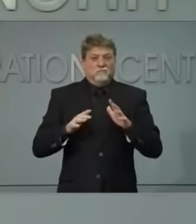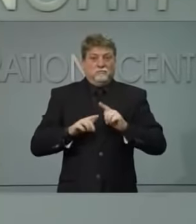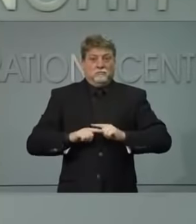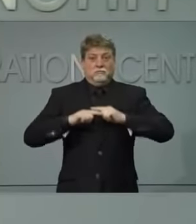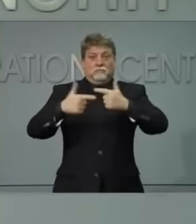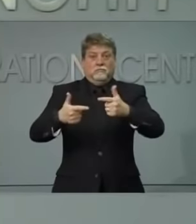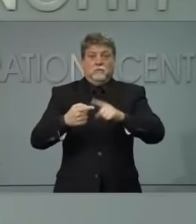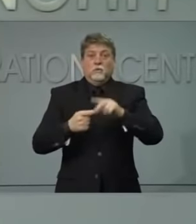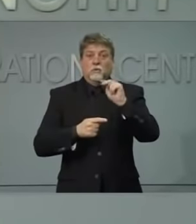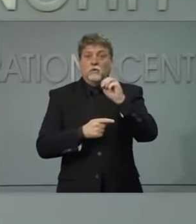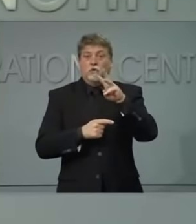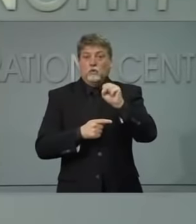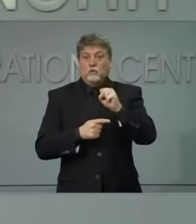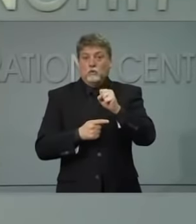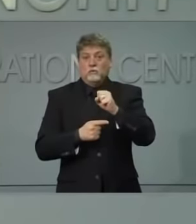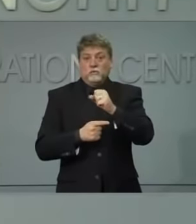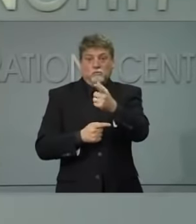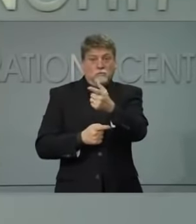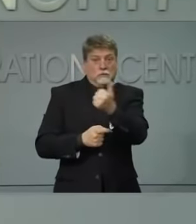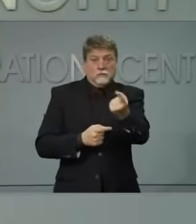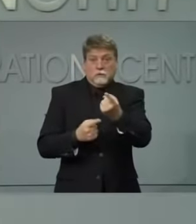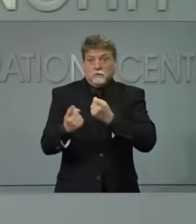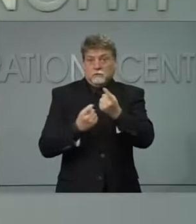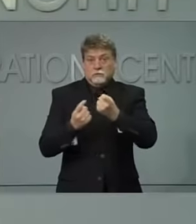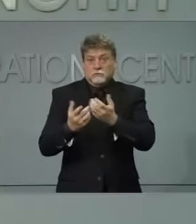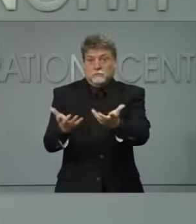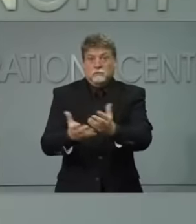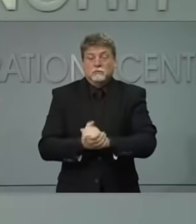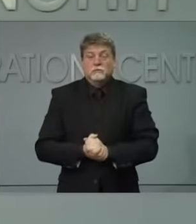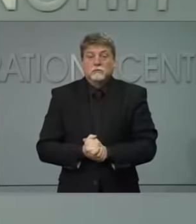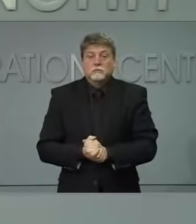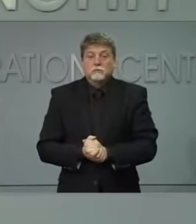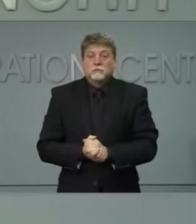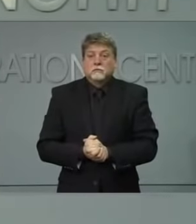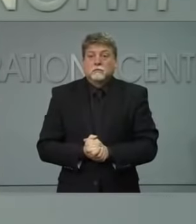your organization, we would appreciate it. We'll take the first question.